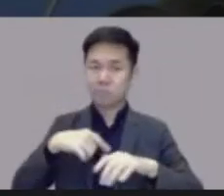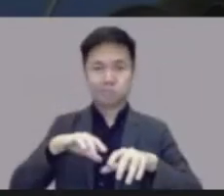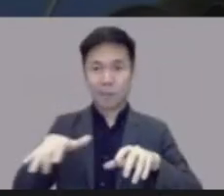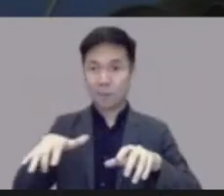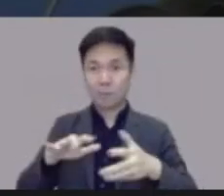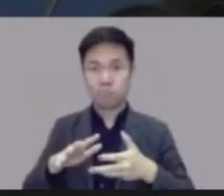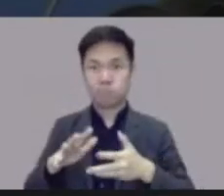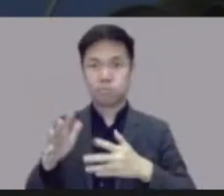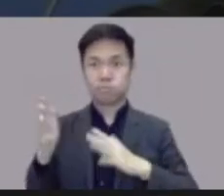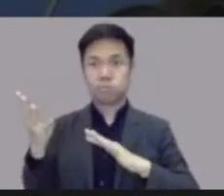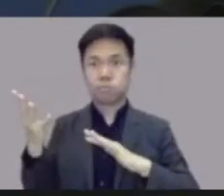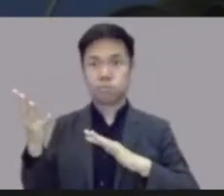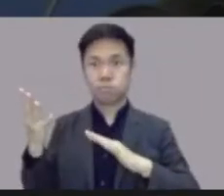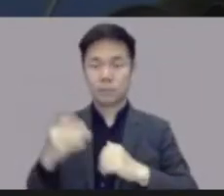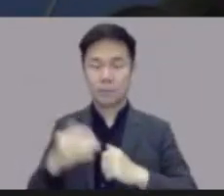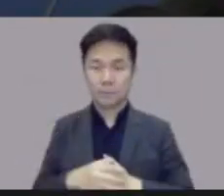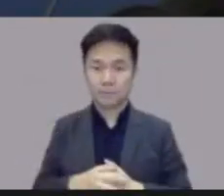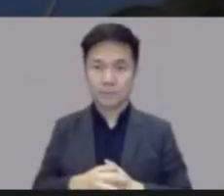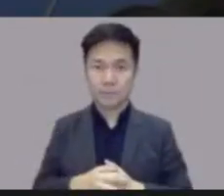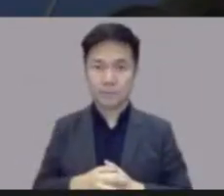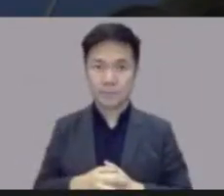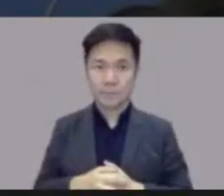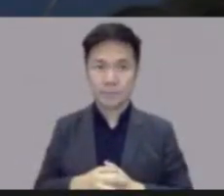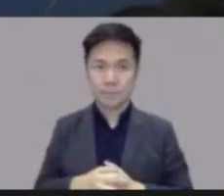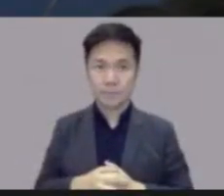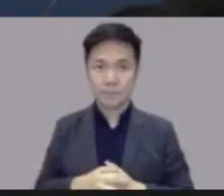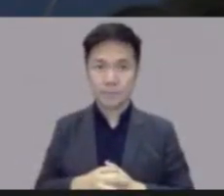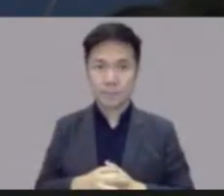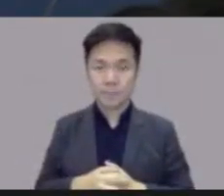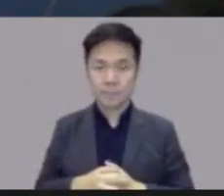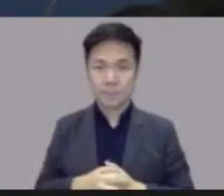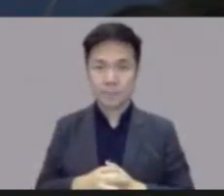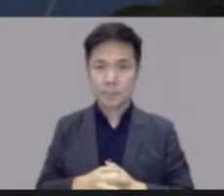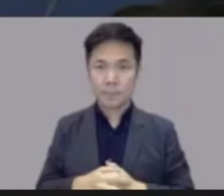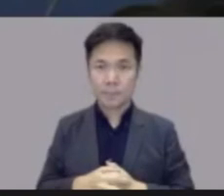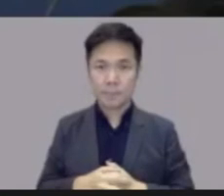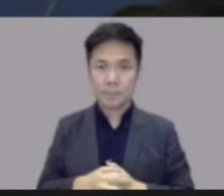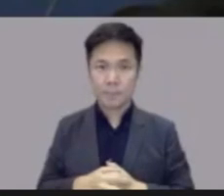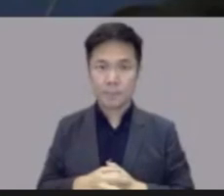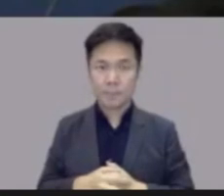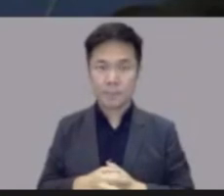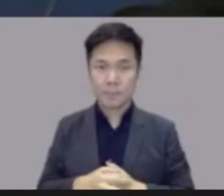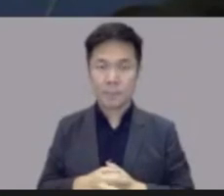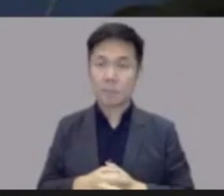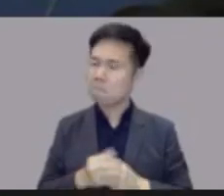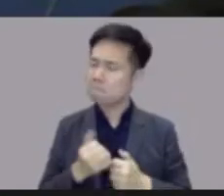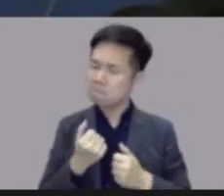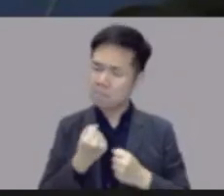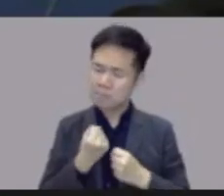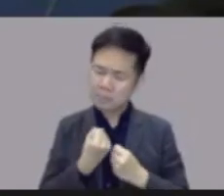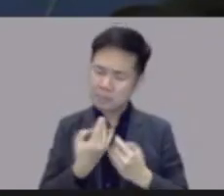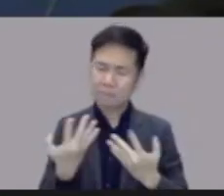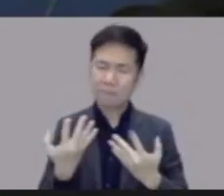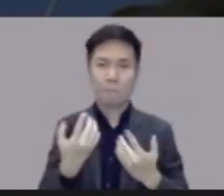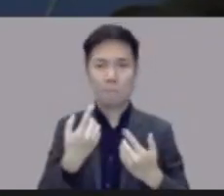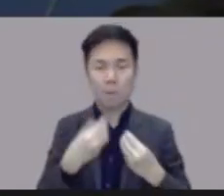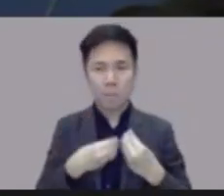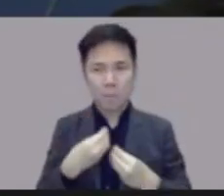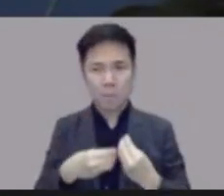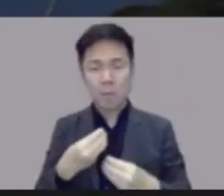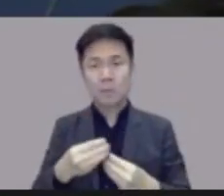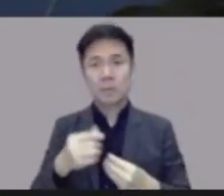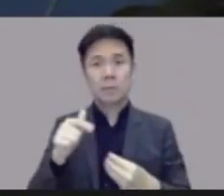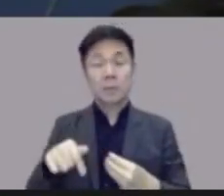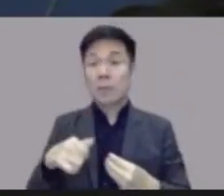natural disasters you know associated with this process annually cost hundreds of Millions uh